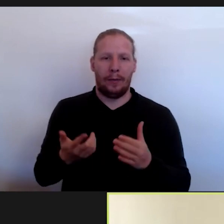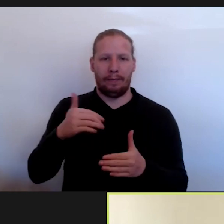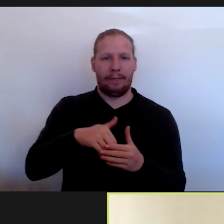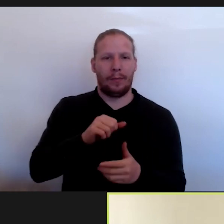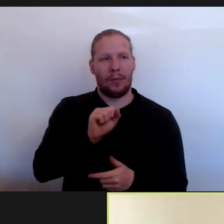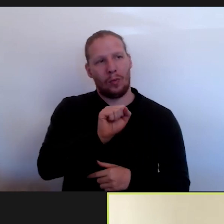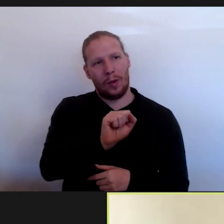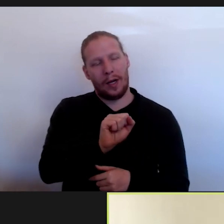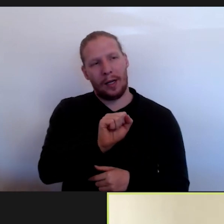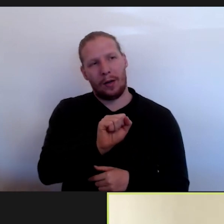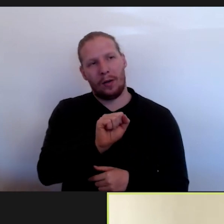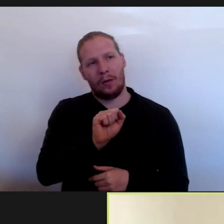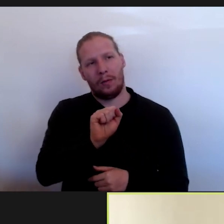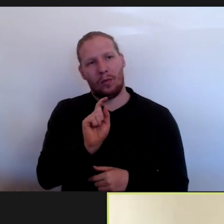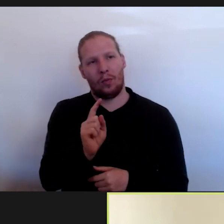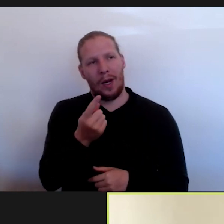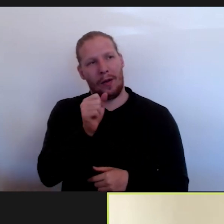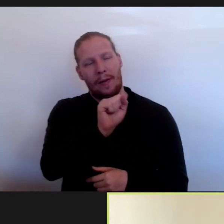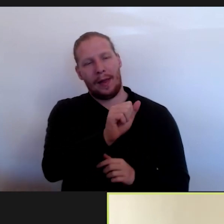their community,